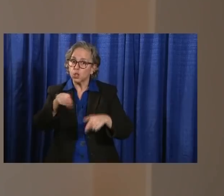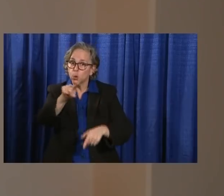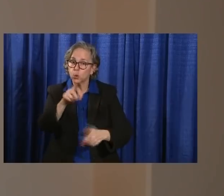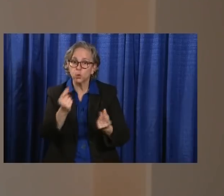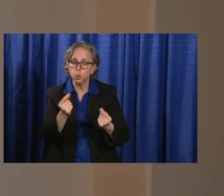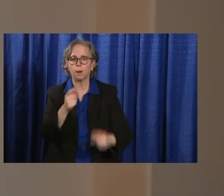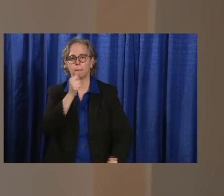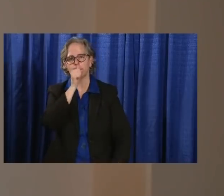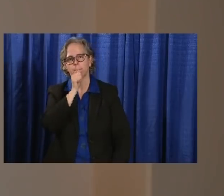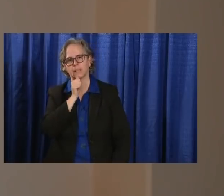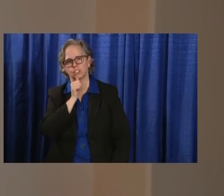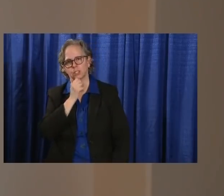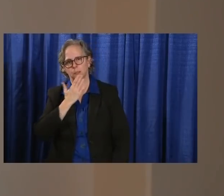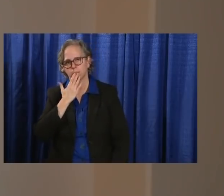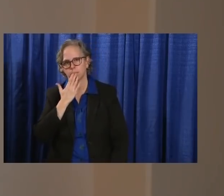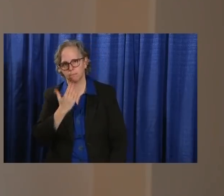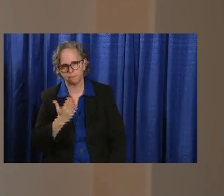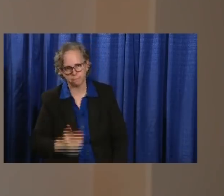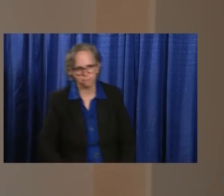Governor.